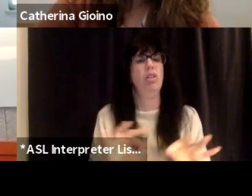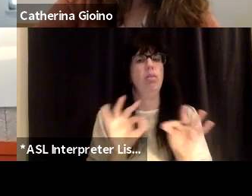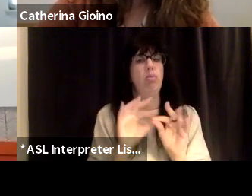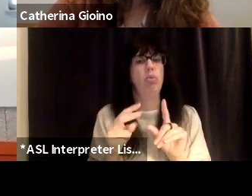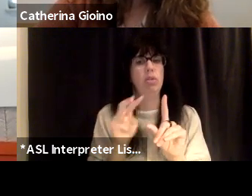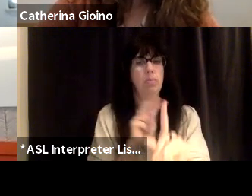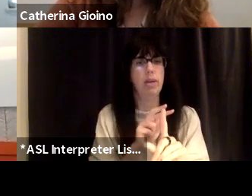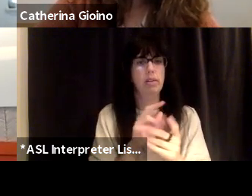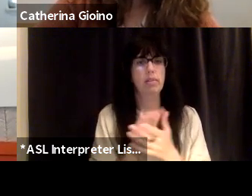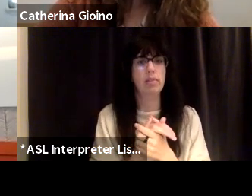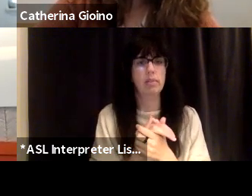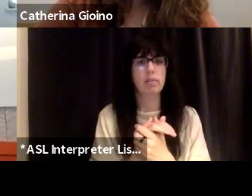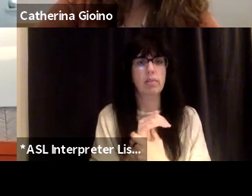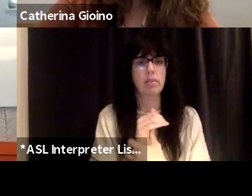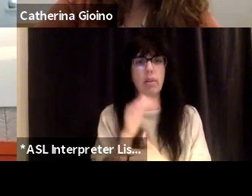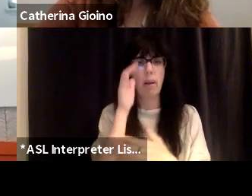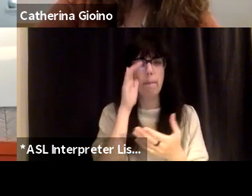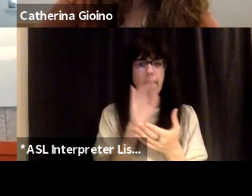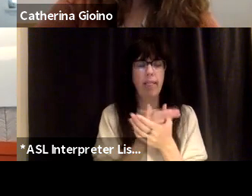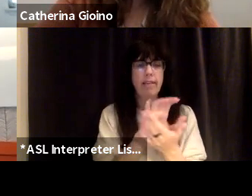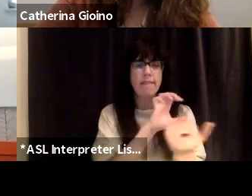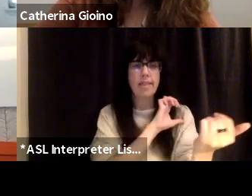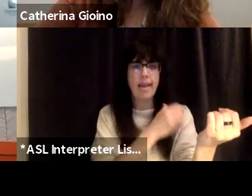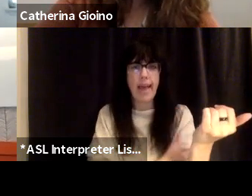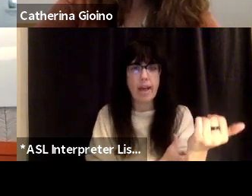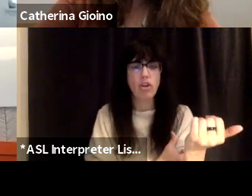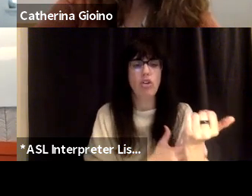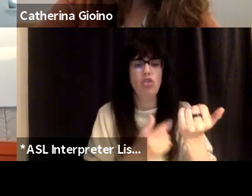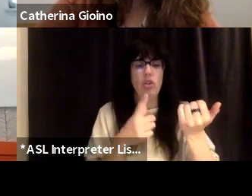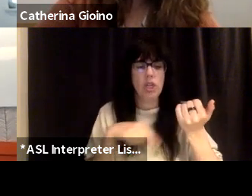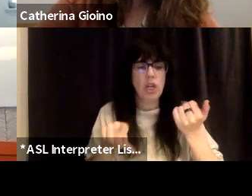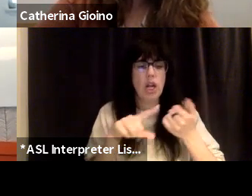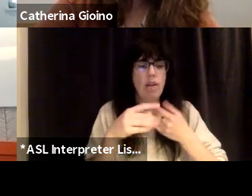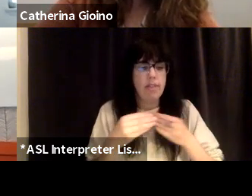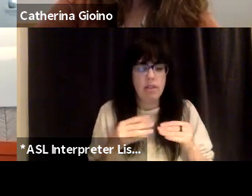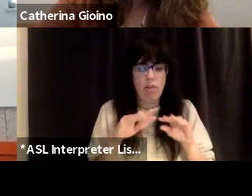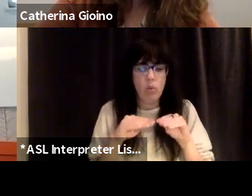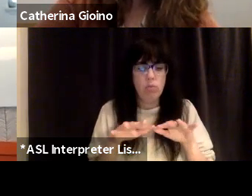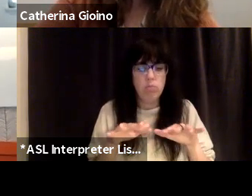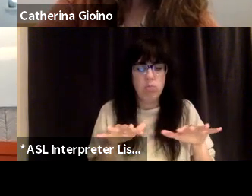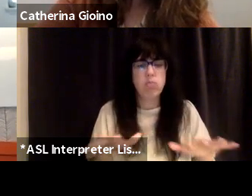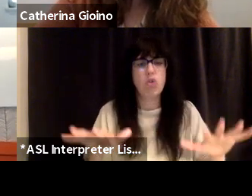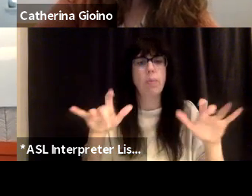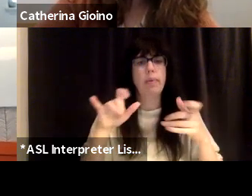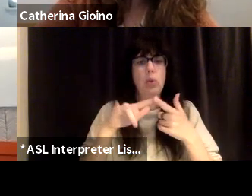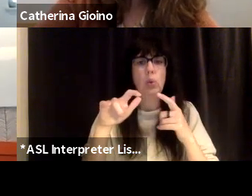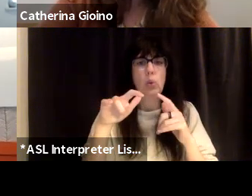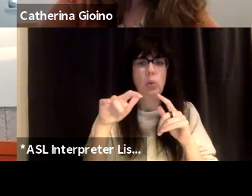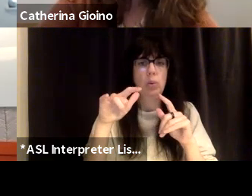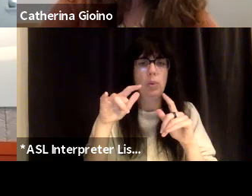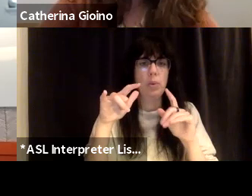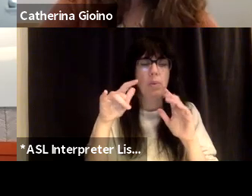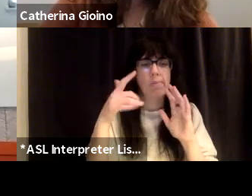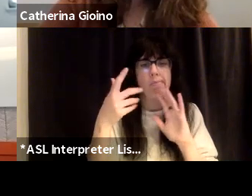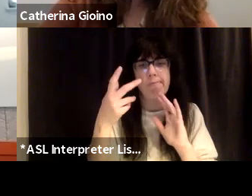that, like, you know, the energy of the office is going to permeate into policy and